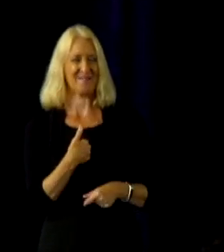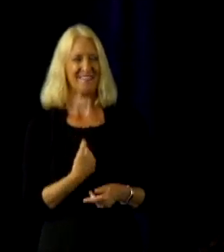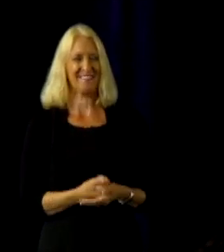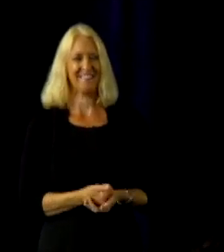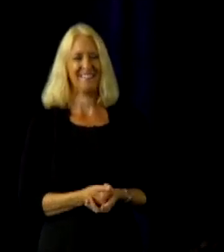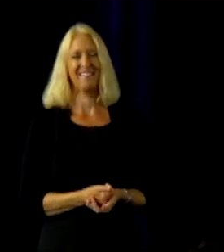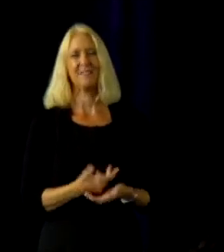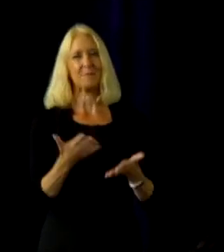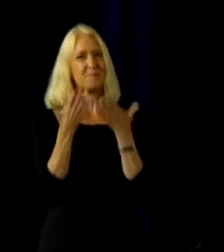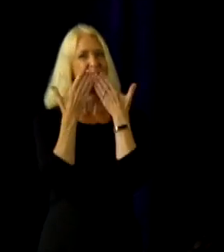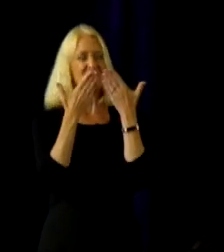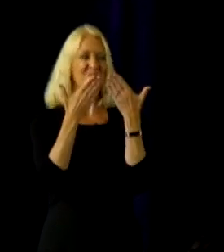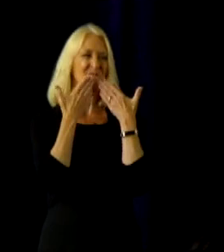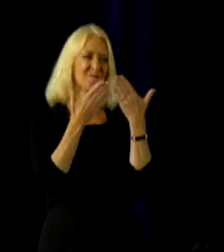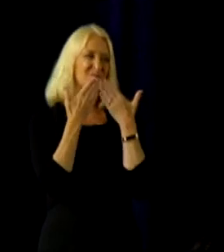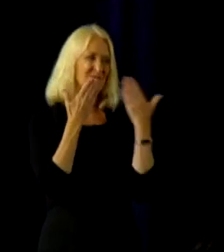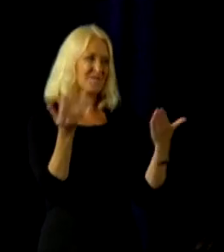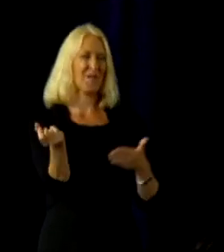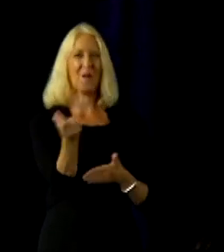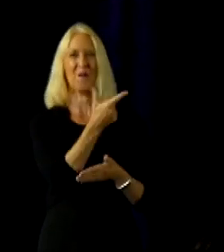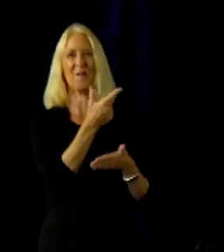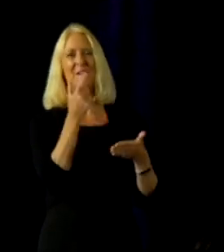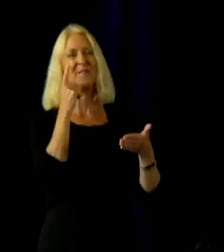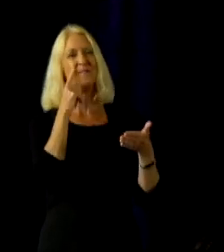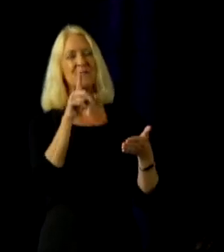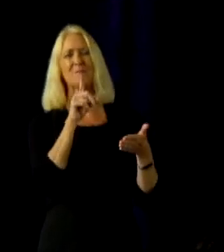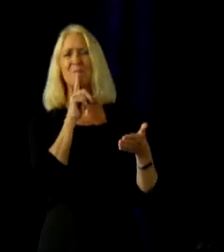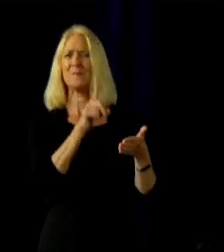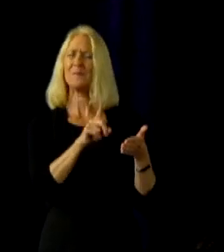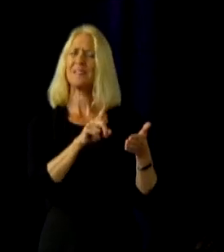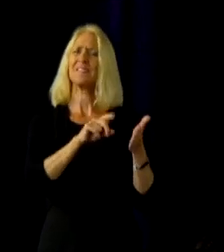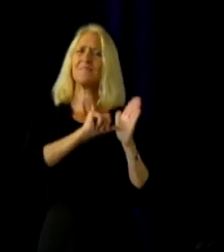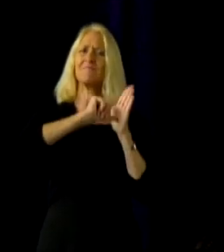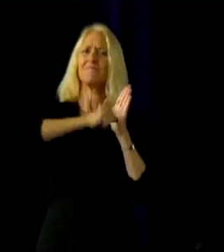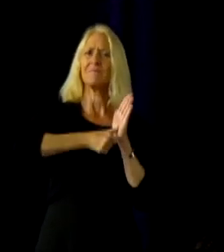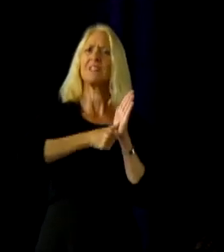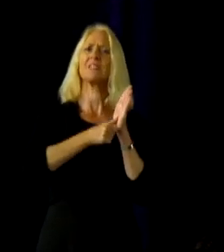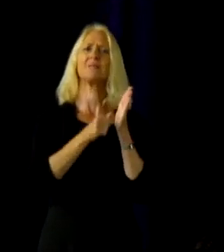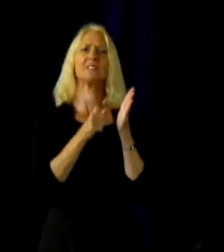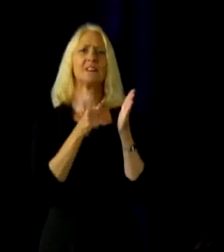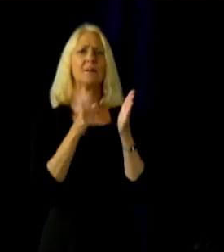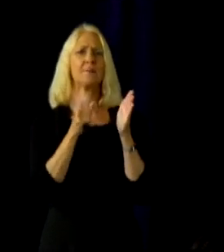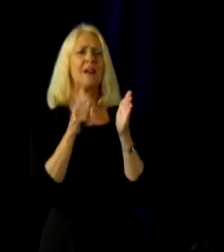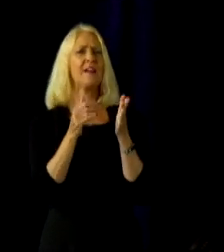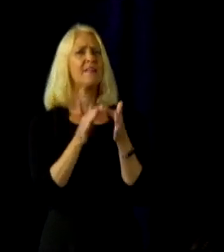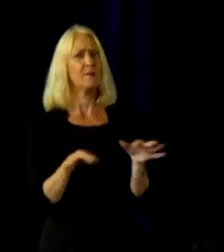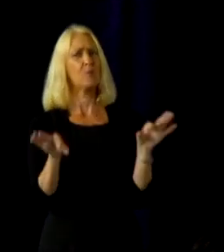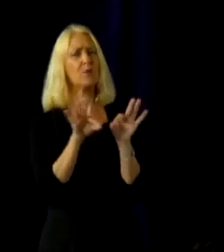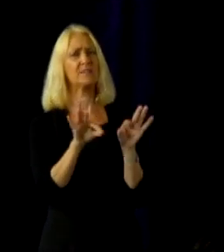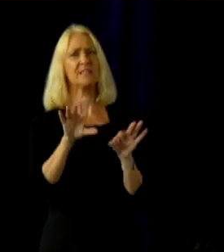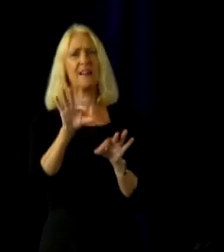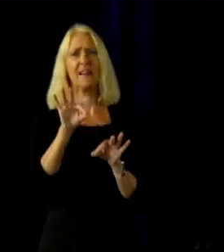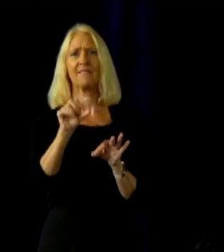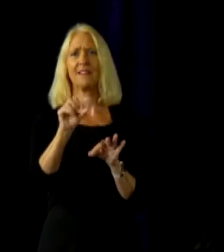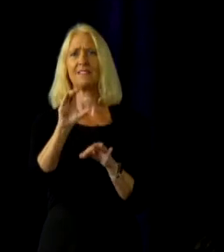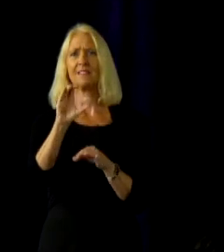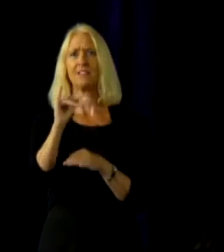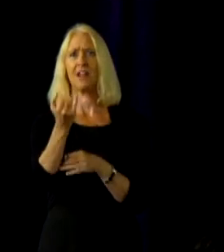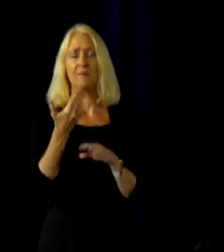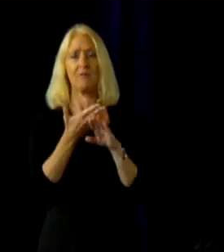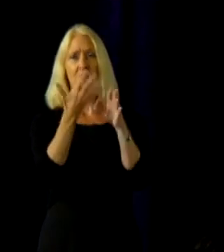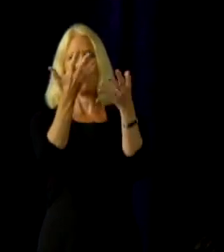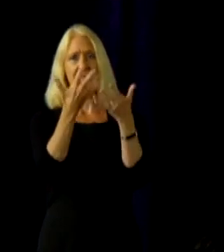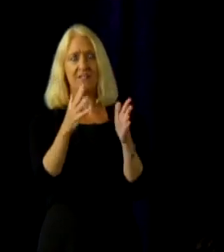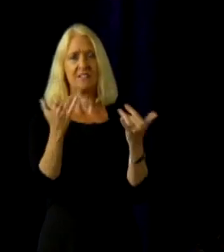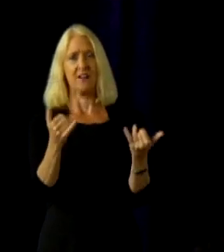But I want to thank you for all for really bringing home the value of what this institution does. Before we close today, I want you to look at